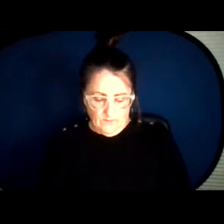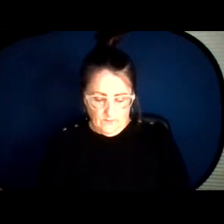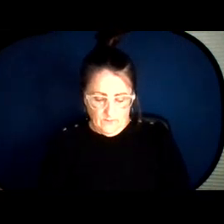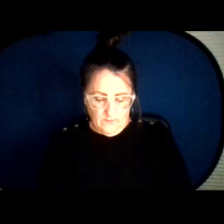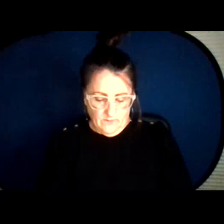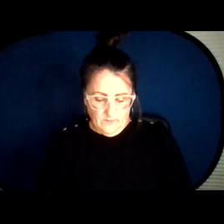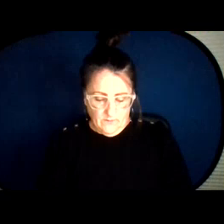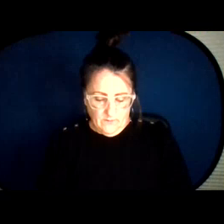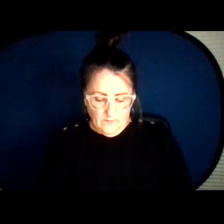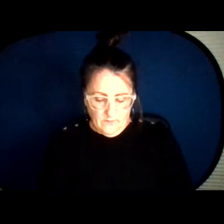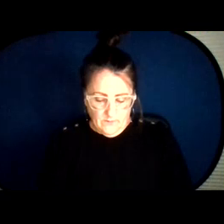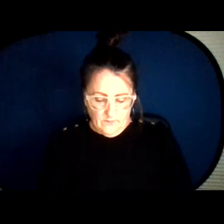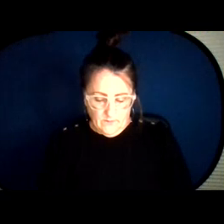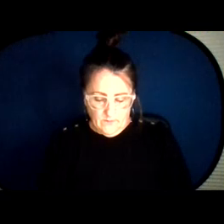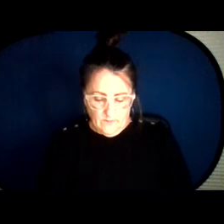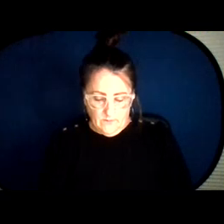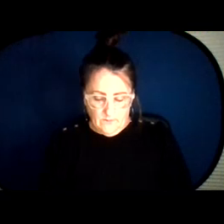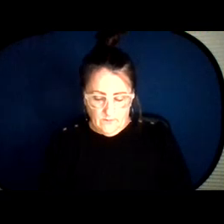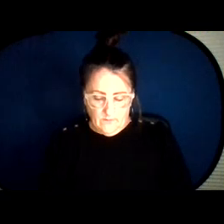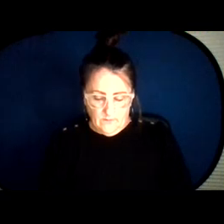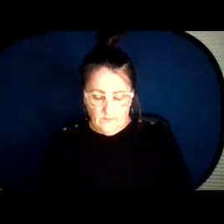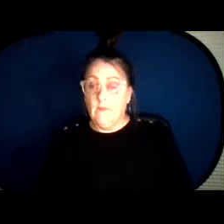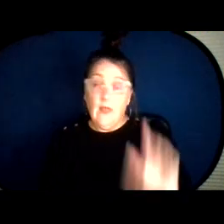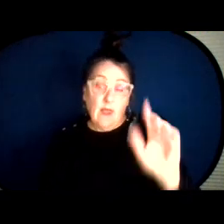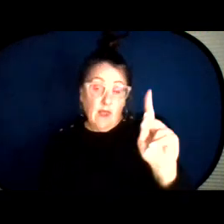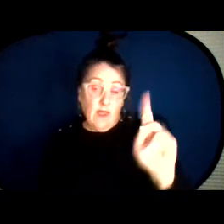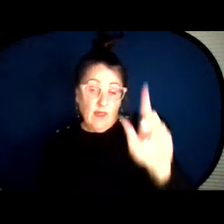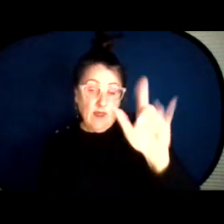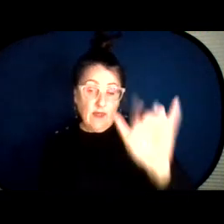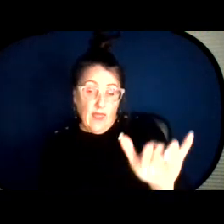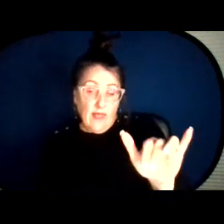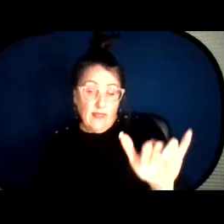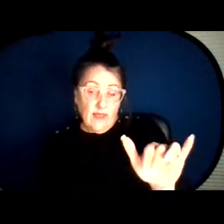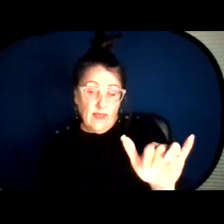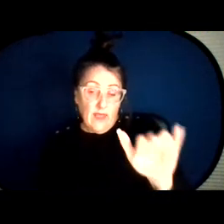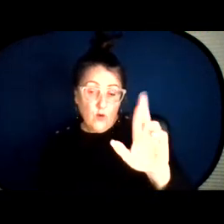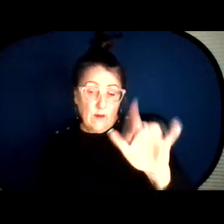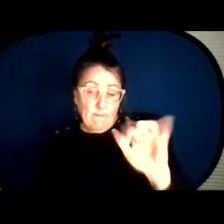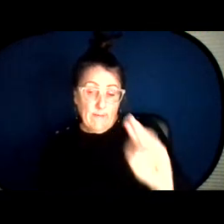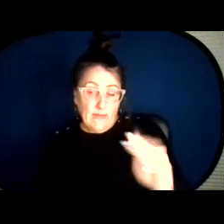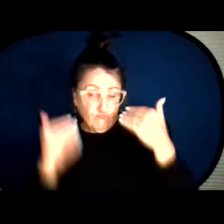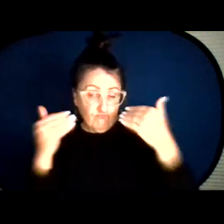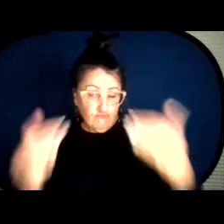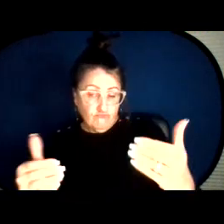Next, I would like to call on Kelly Brinkman. Please unmute yourself to begin your comment.